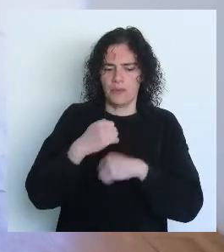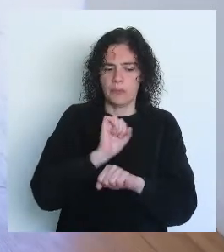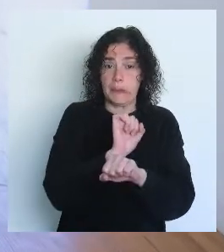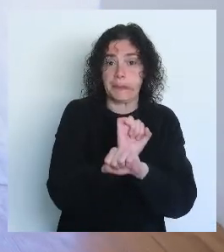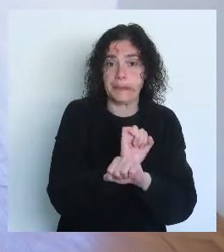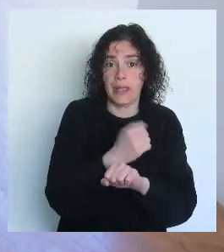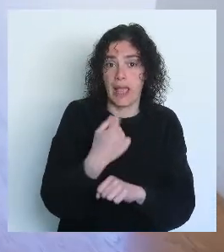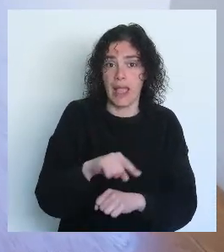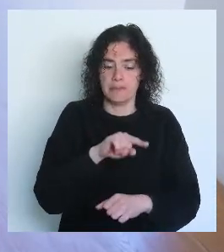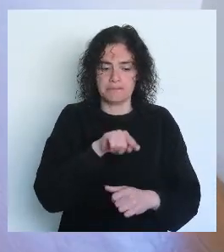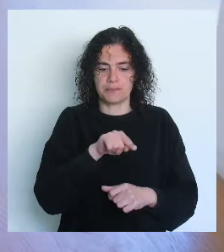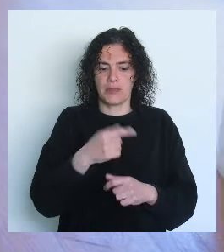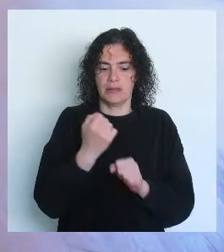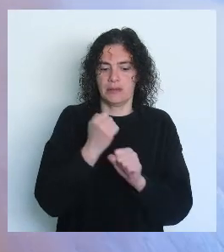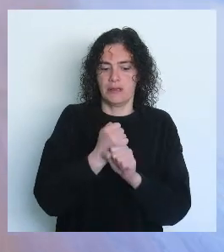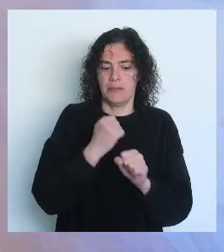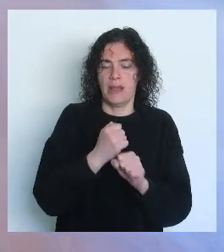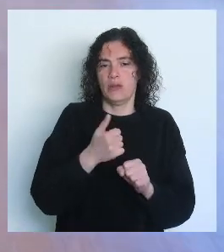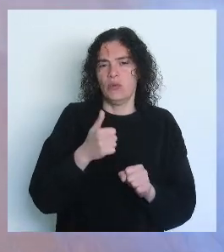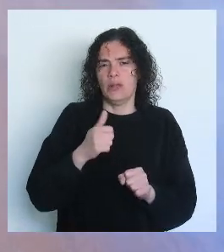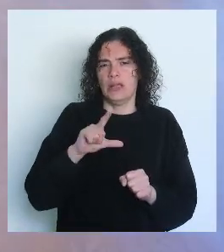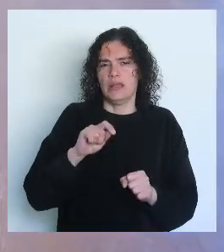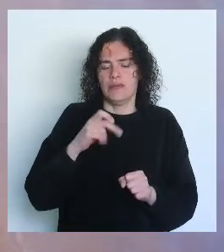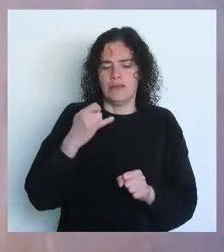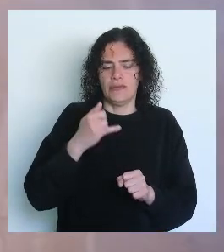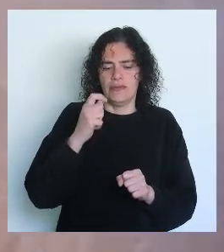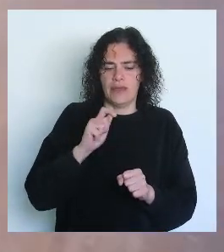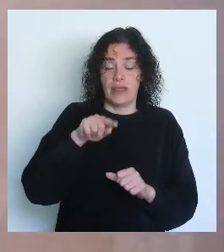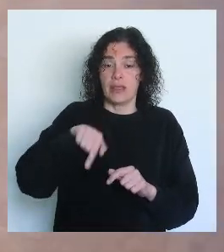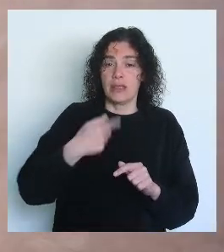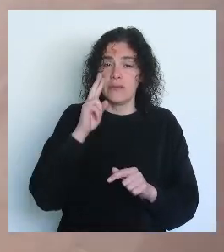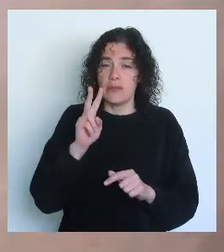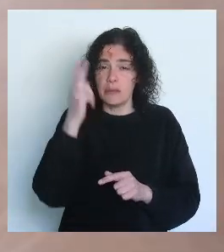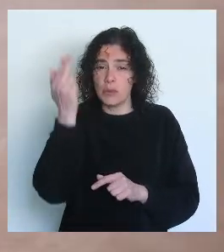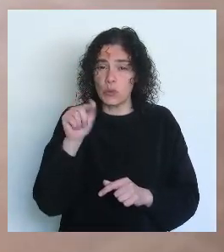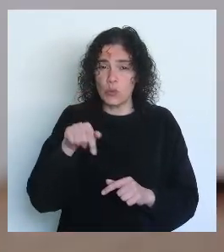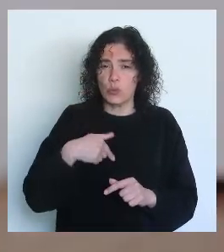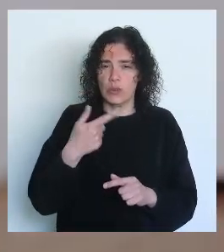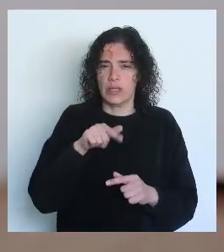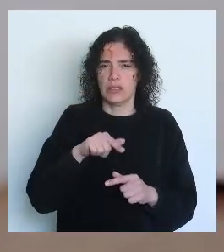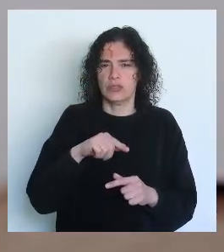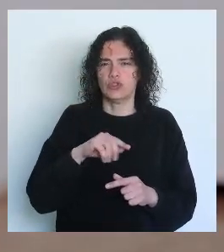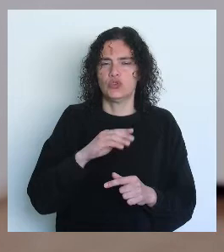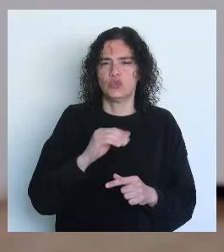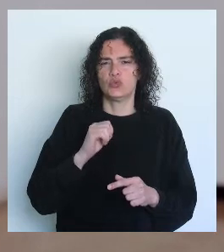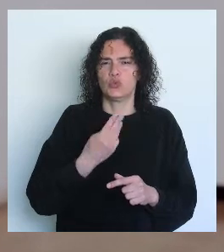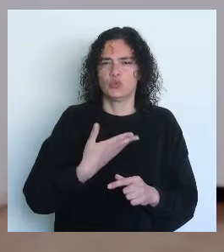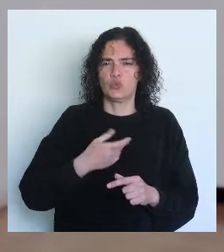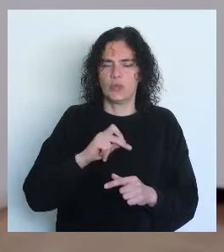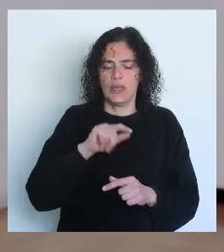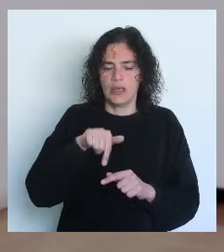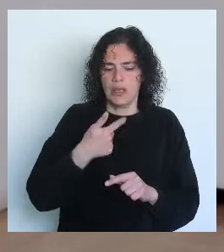movement which is frozen here with the work of Barry Levey. And if you look at the painting here of Angelo de